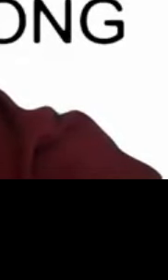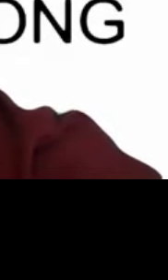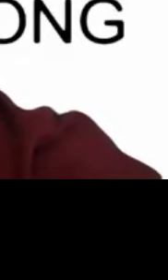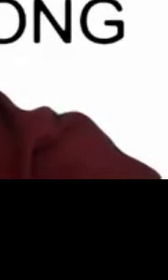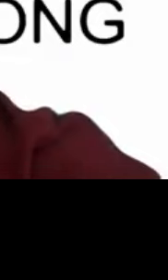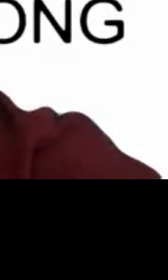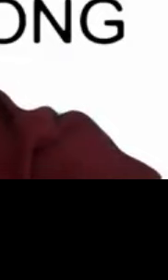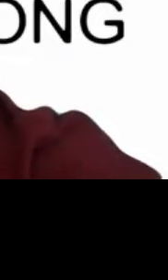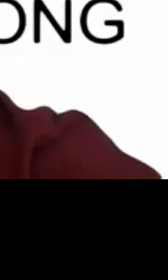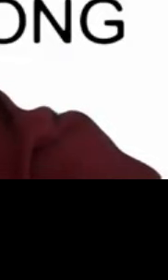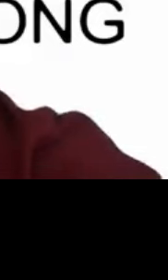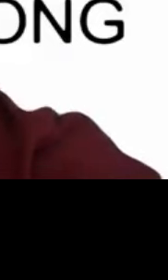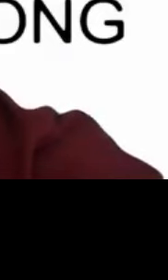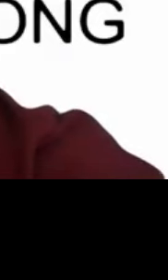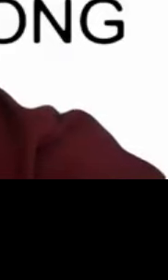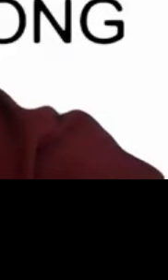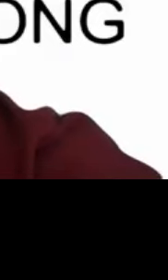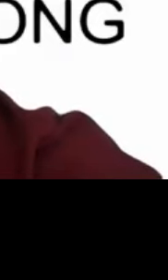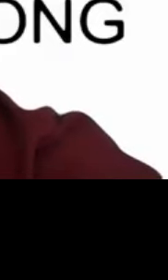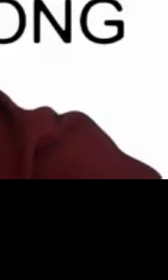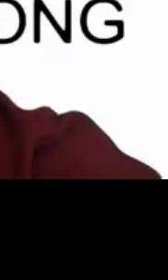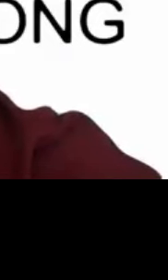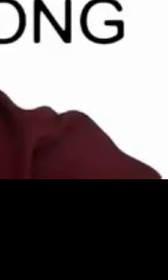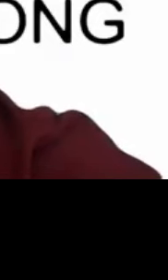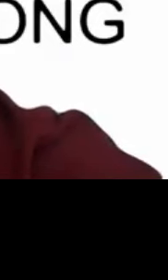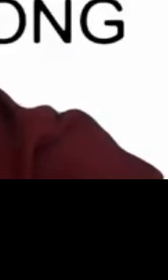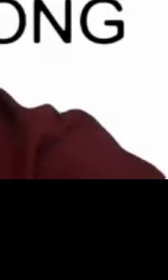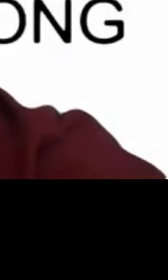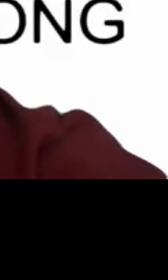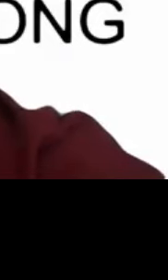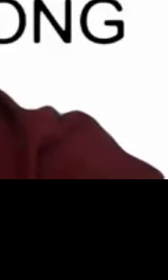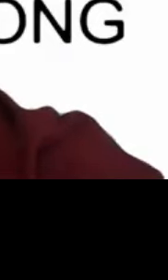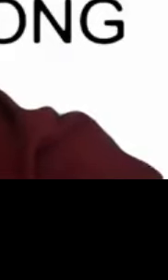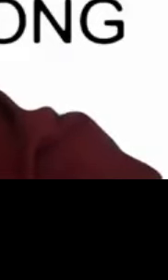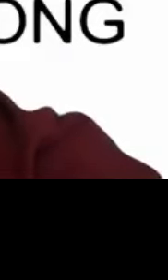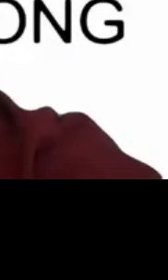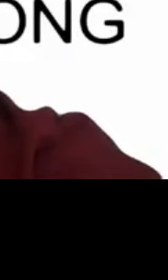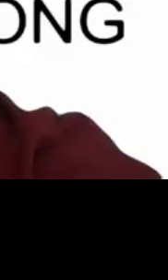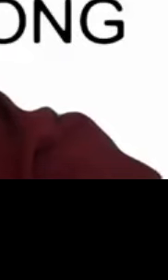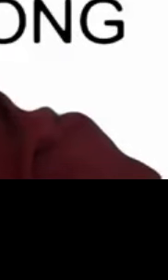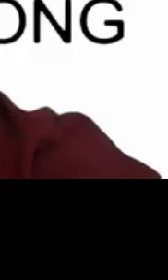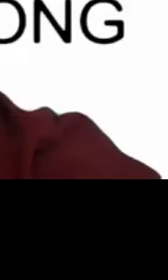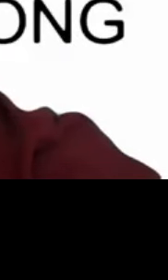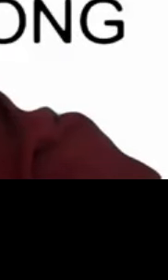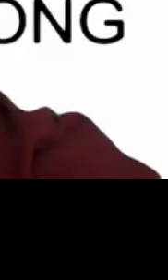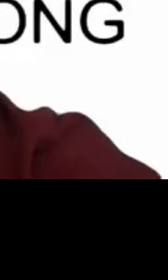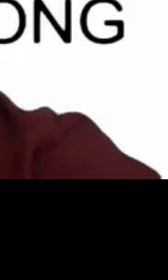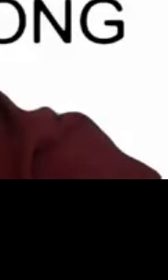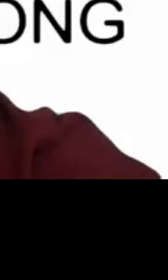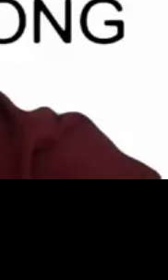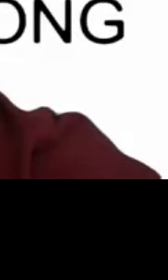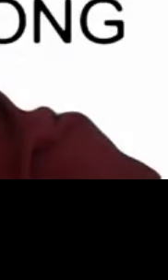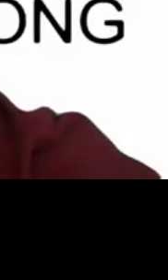and sometimes we have to argue with them. Sometimes we have to fight, and sometimes I believe